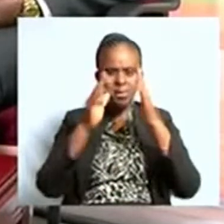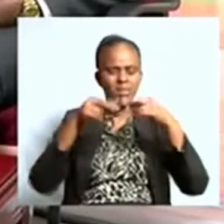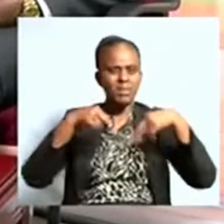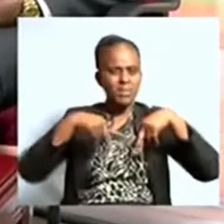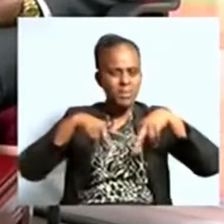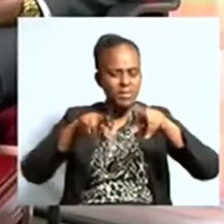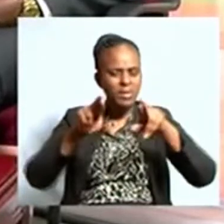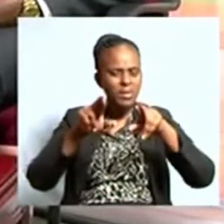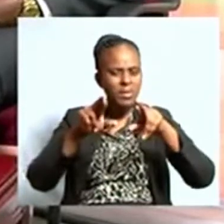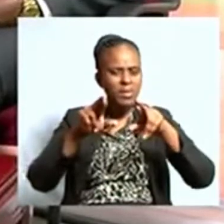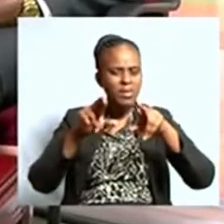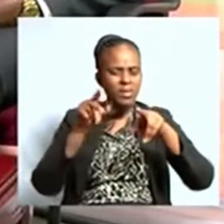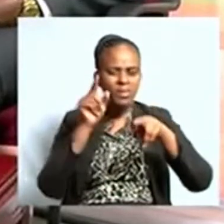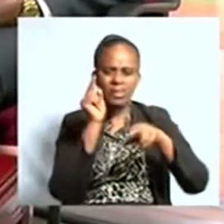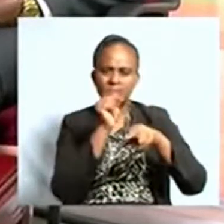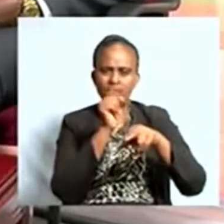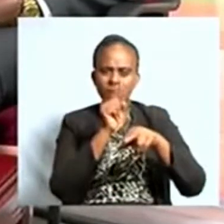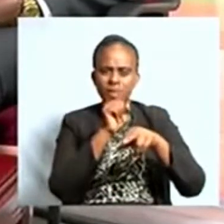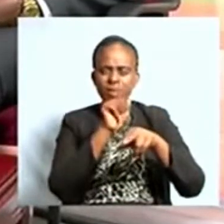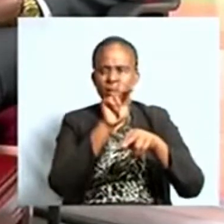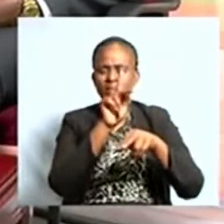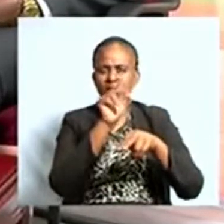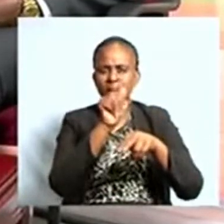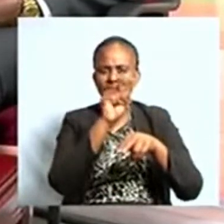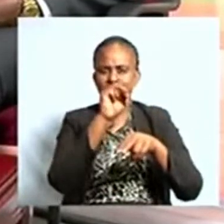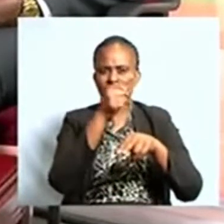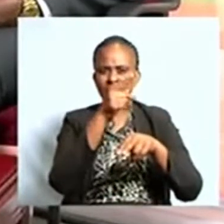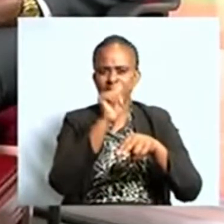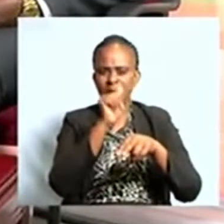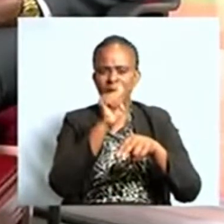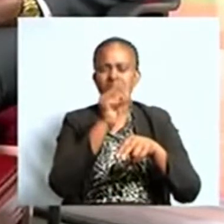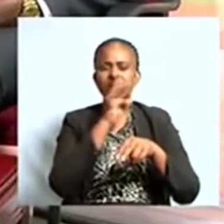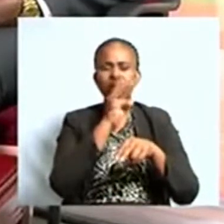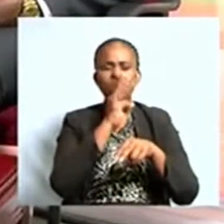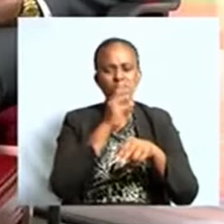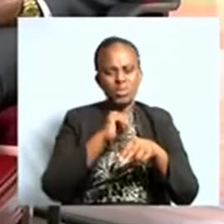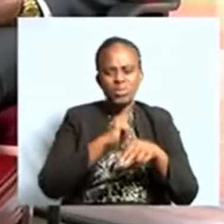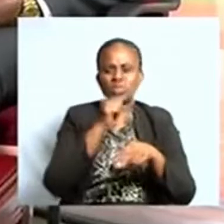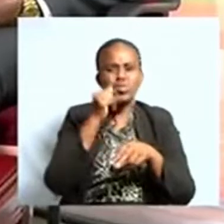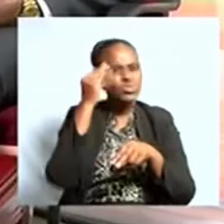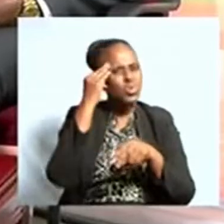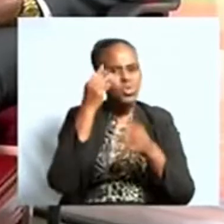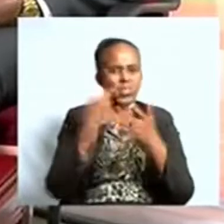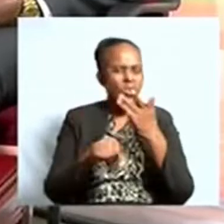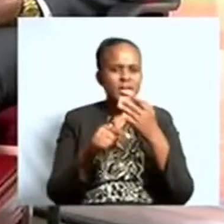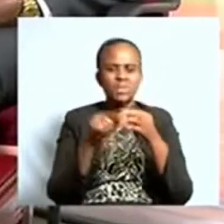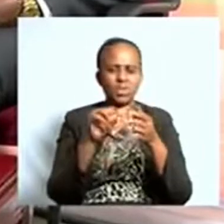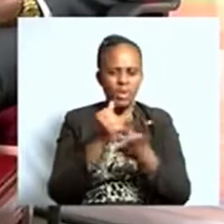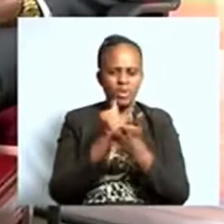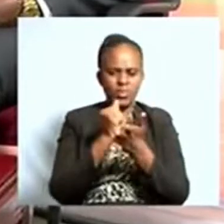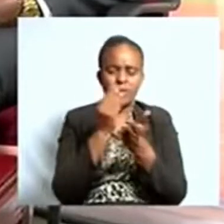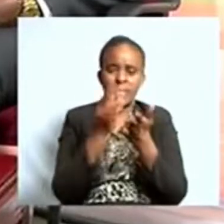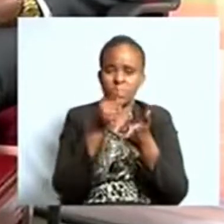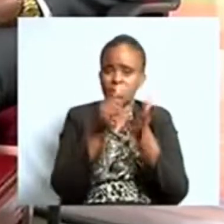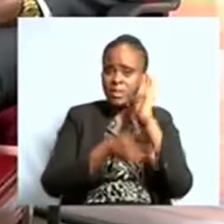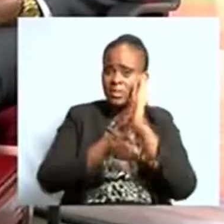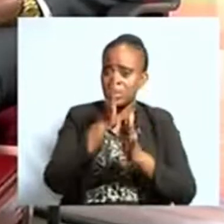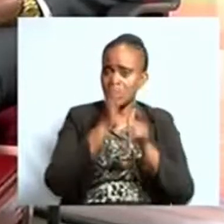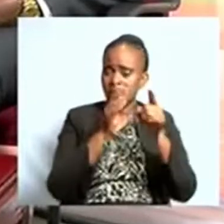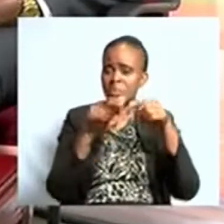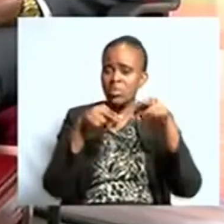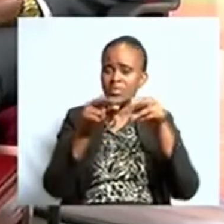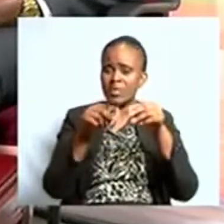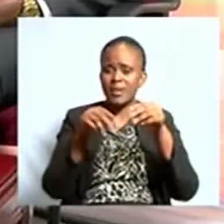Road Jakamanga, the Makoto was a park road. I think the firm that in the killing the lake with the road. I'm not picked up. In